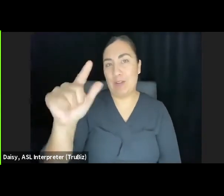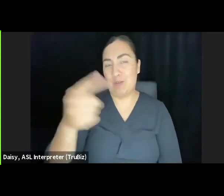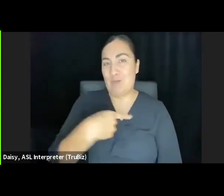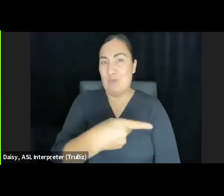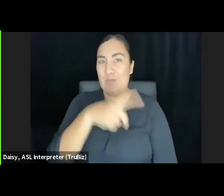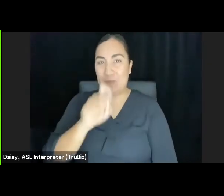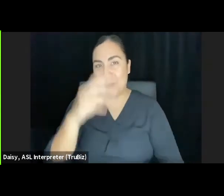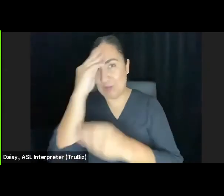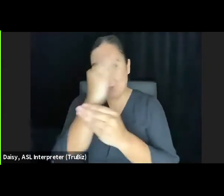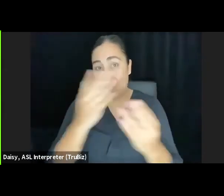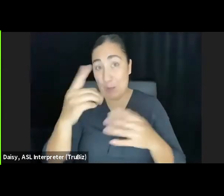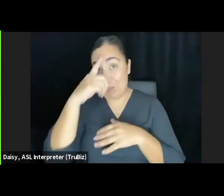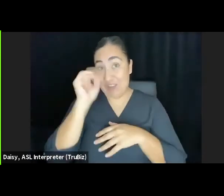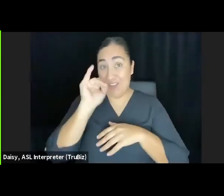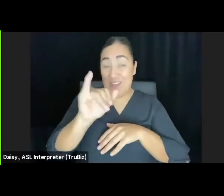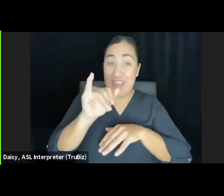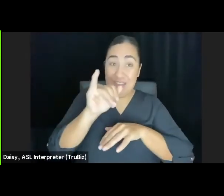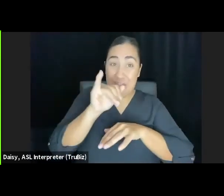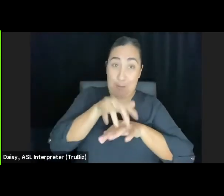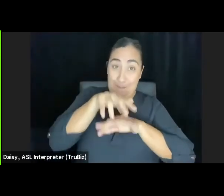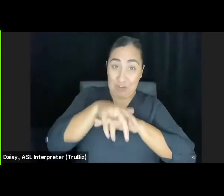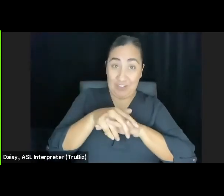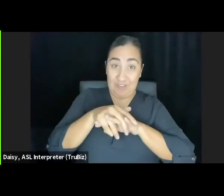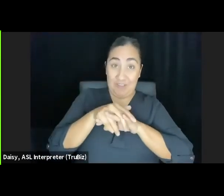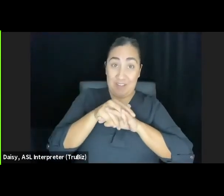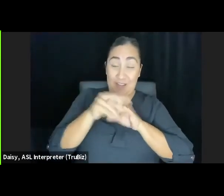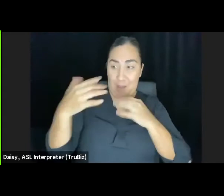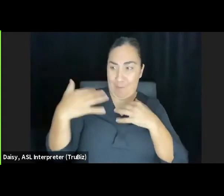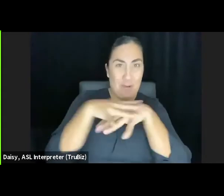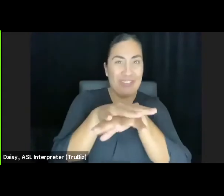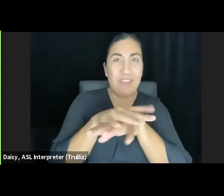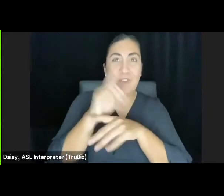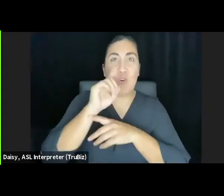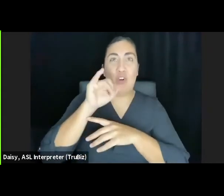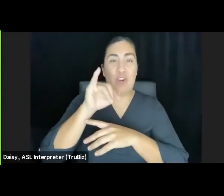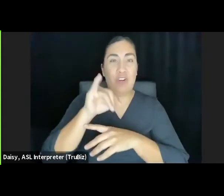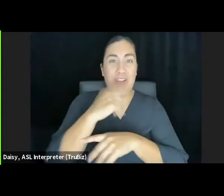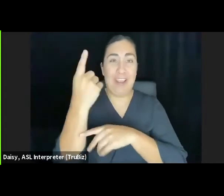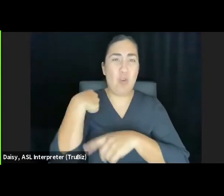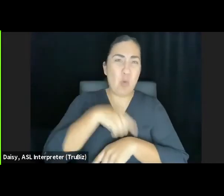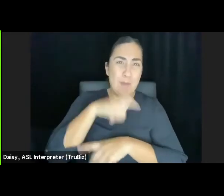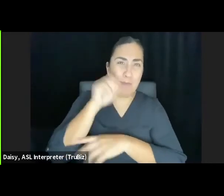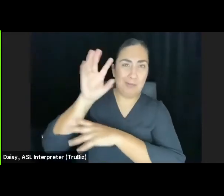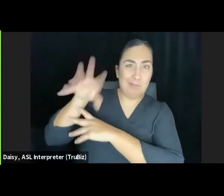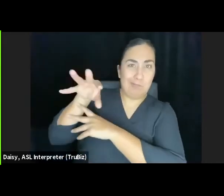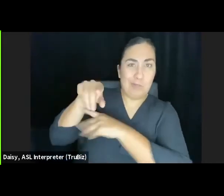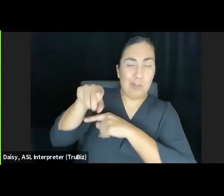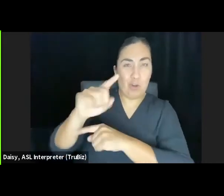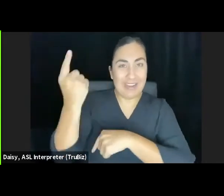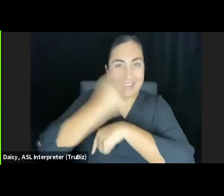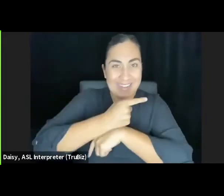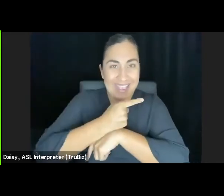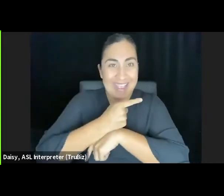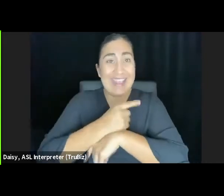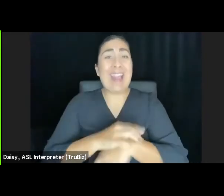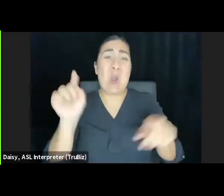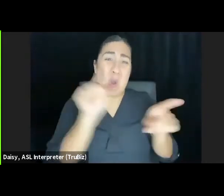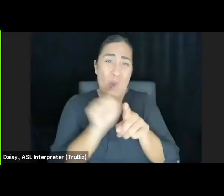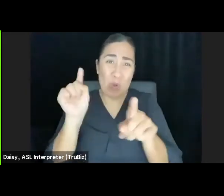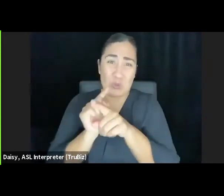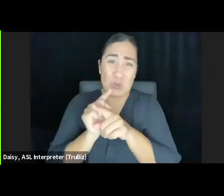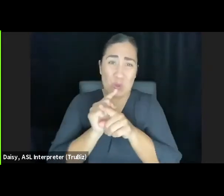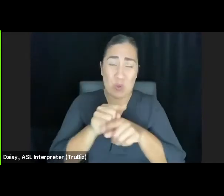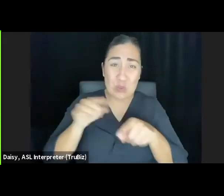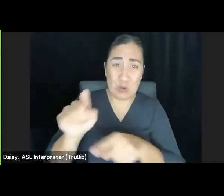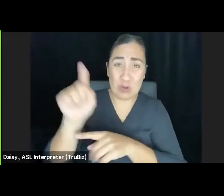this experience, we had to shoot it during the day without the benefit of our beautiful lighting design. And it was also done in 103 degree heat. So